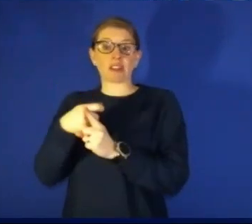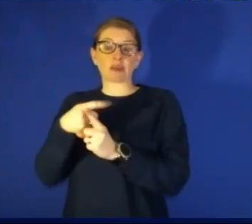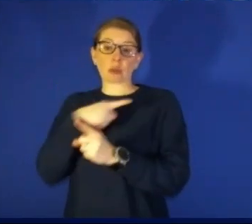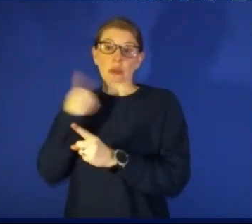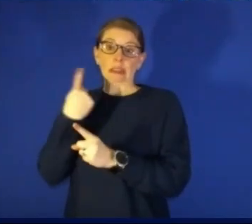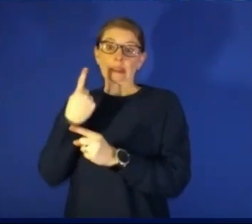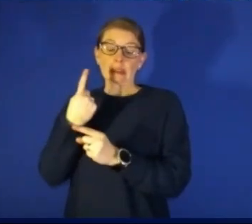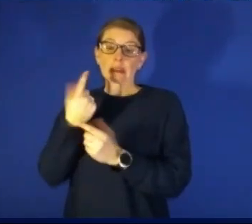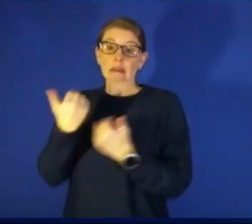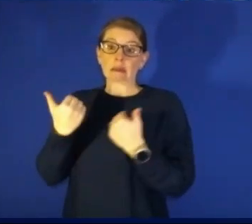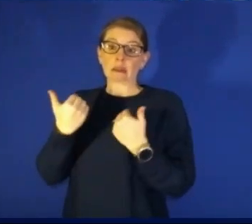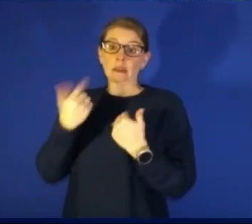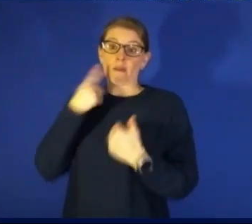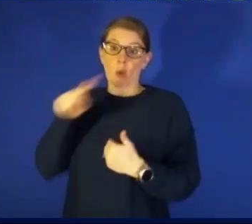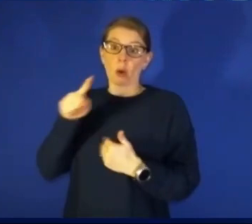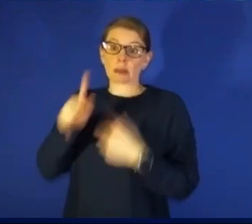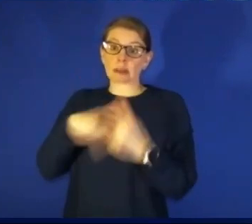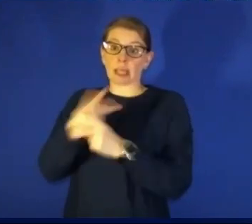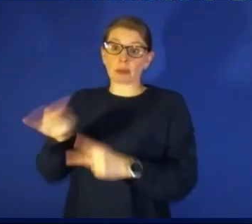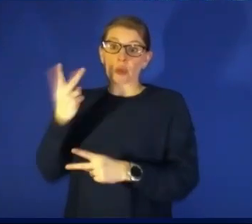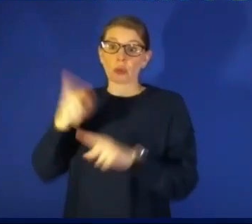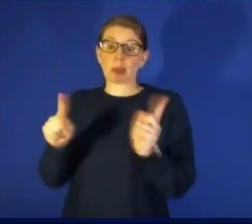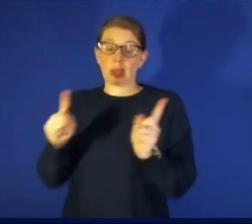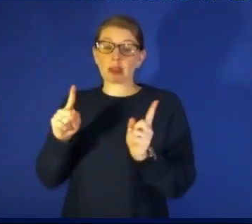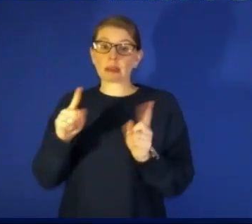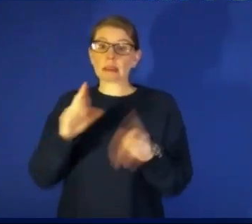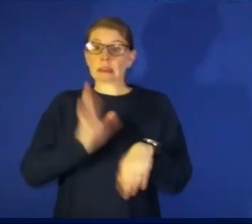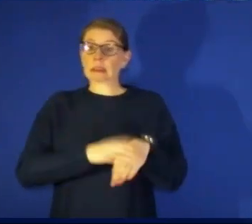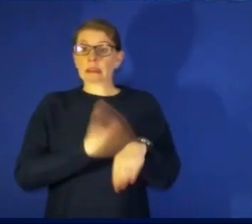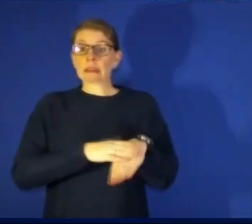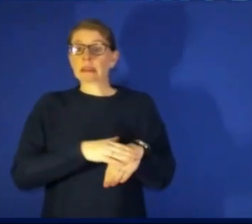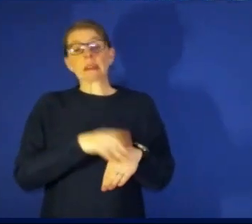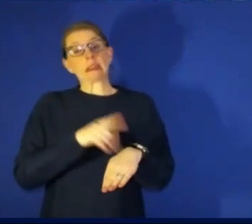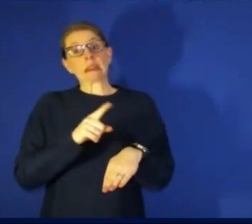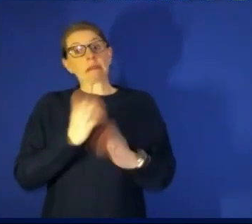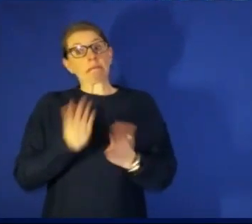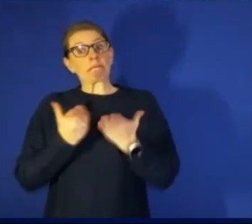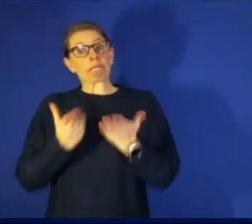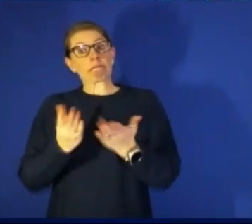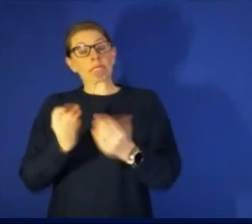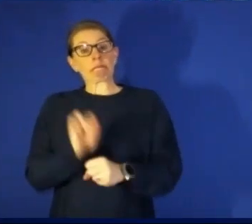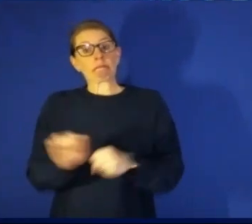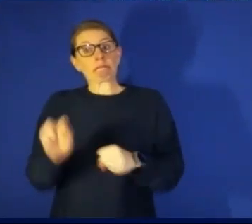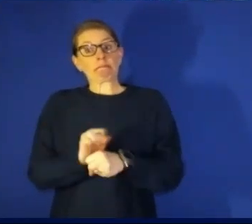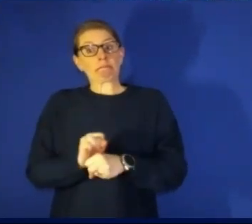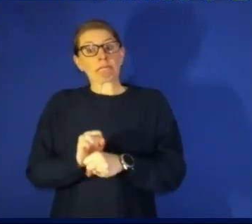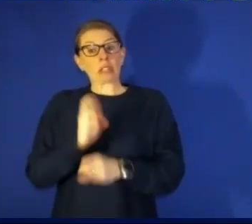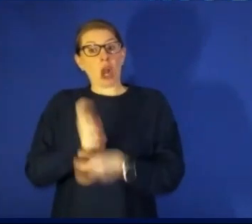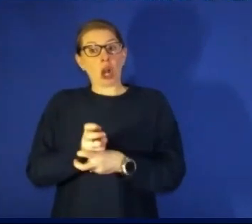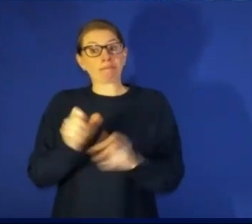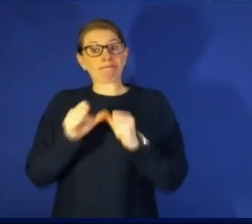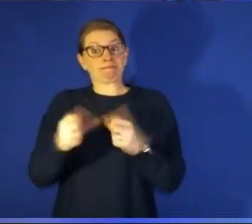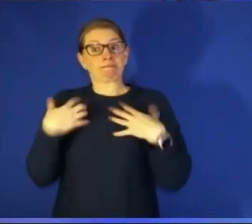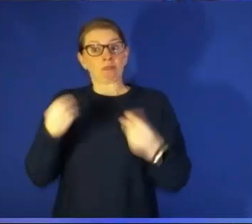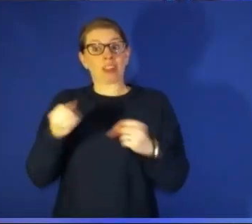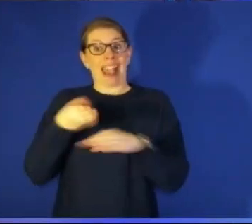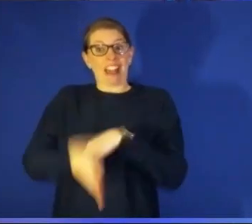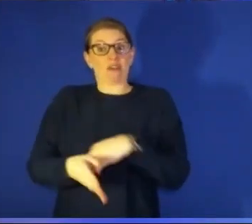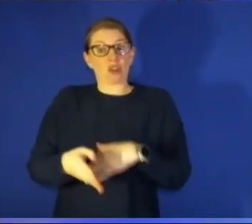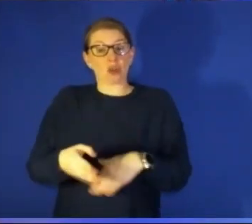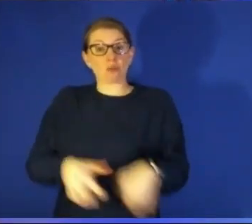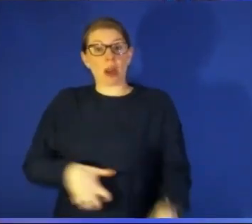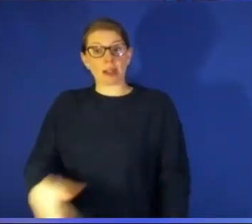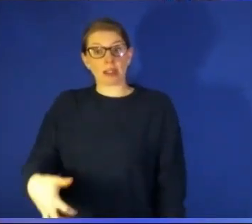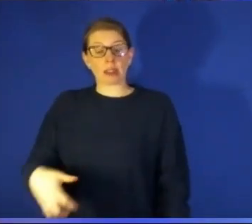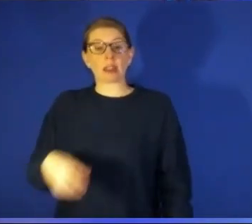but it definitely is a risk factor that suggests that you better work hard in keeping yourself healthy after your pregnancy. Okay, so when I take